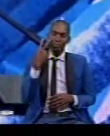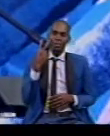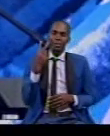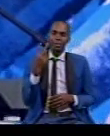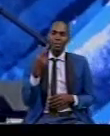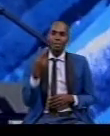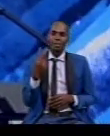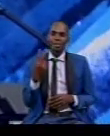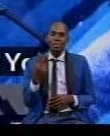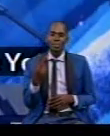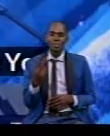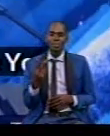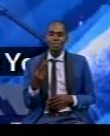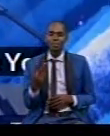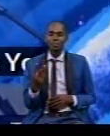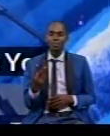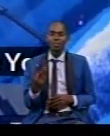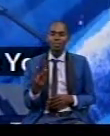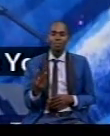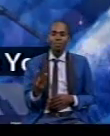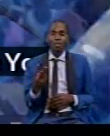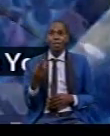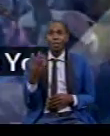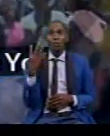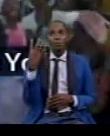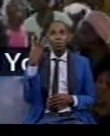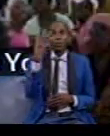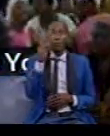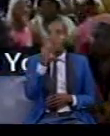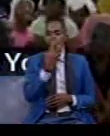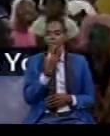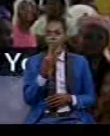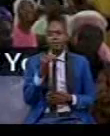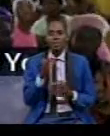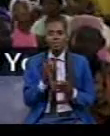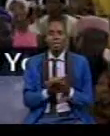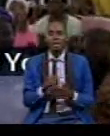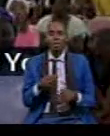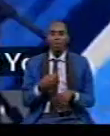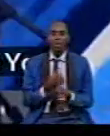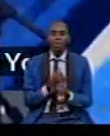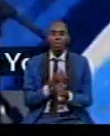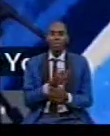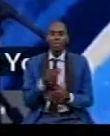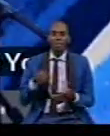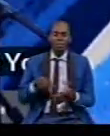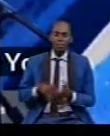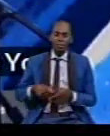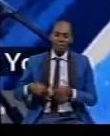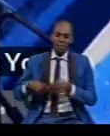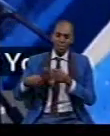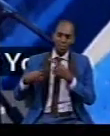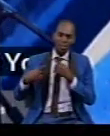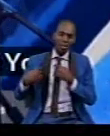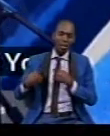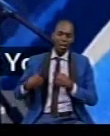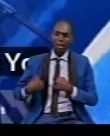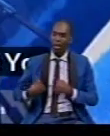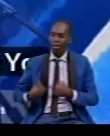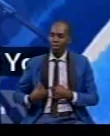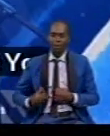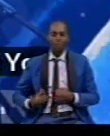the repentant and the righteous. Tonight, He'll work miracle in your